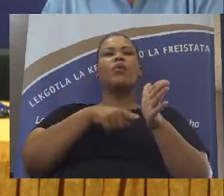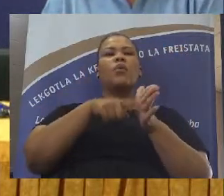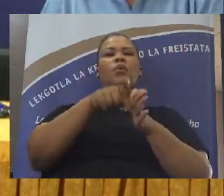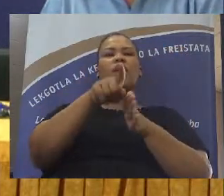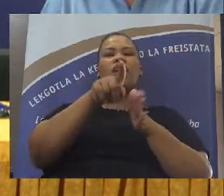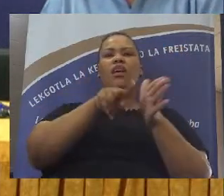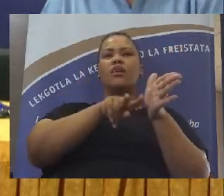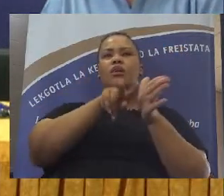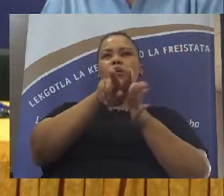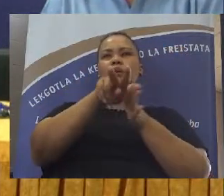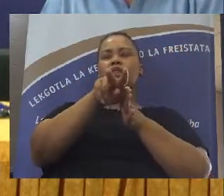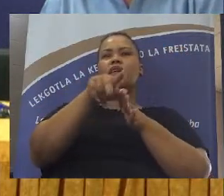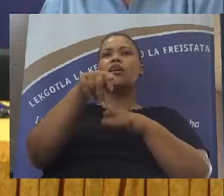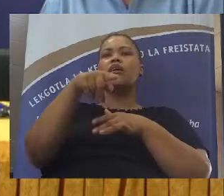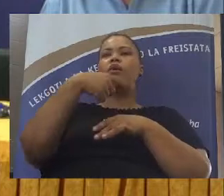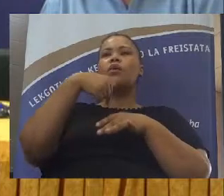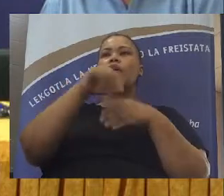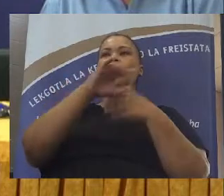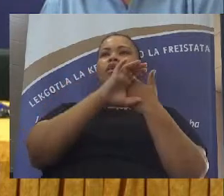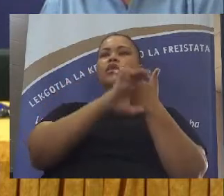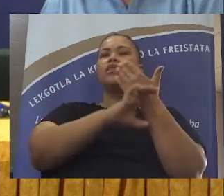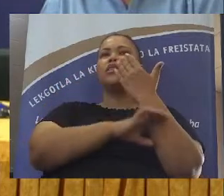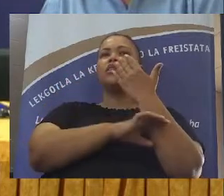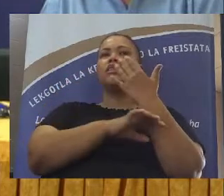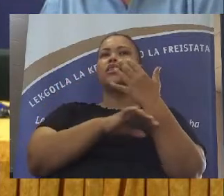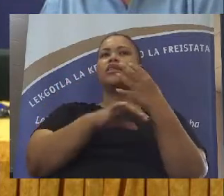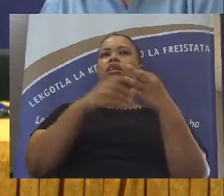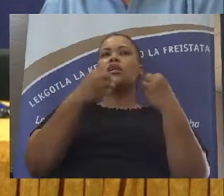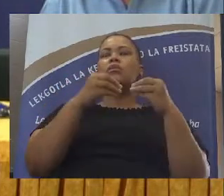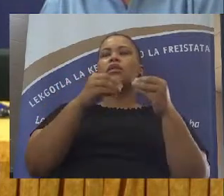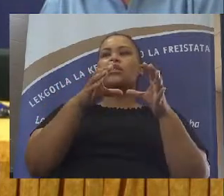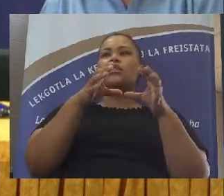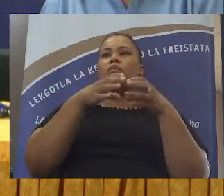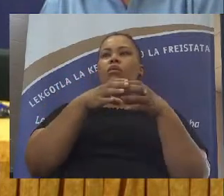will publish the constitution for the Small Enterprise